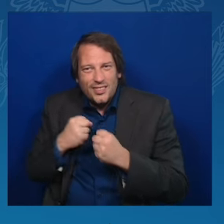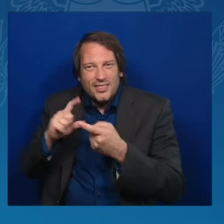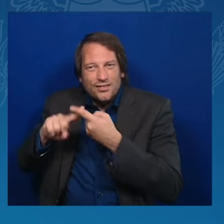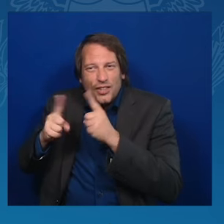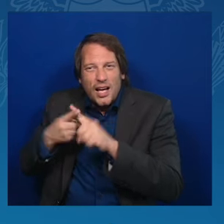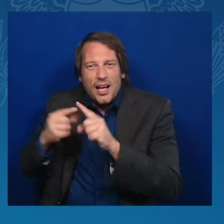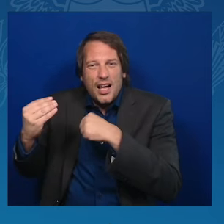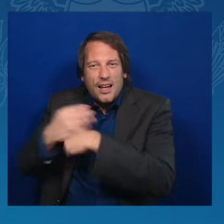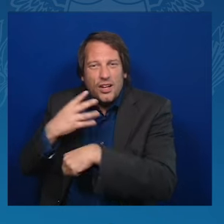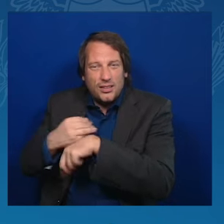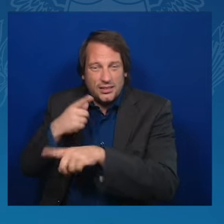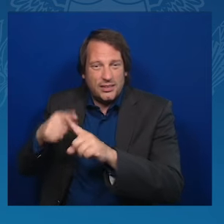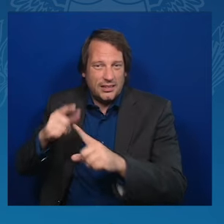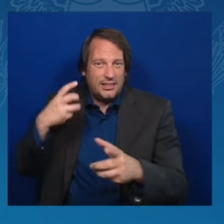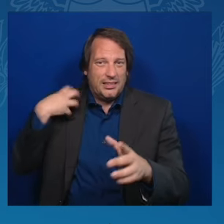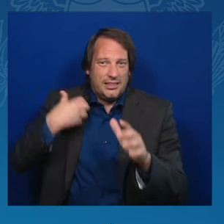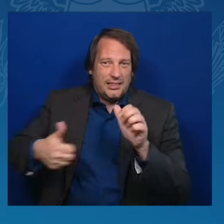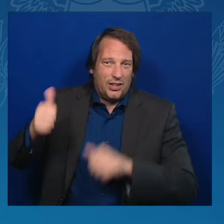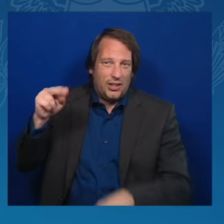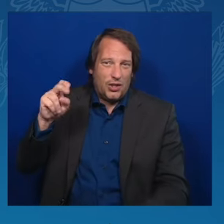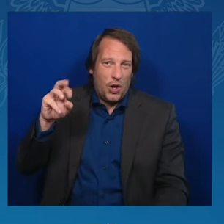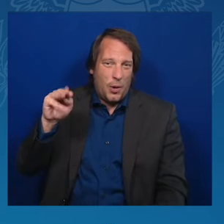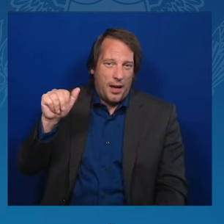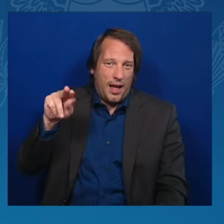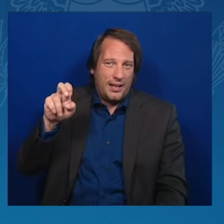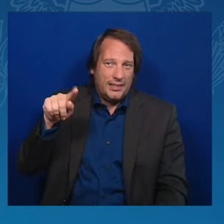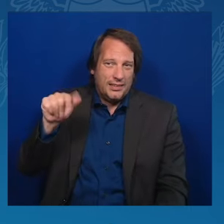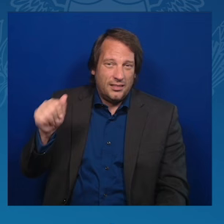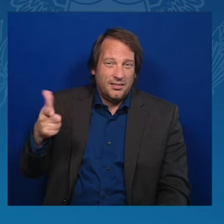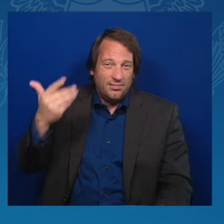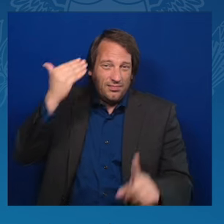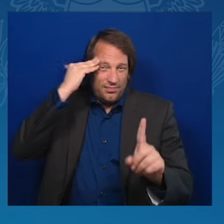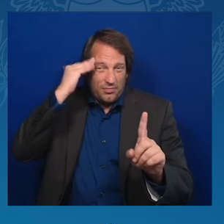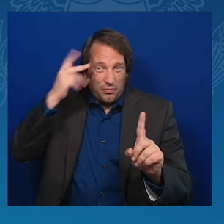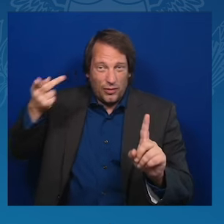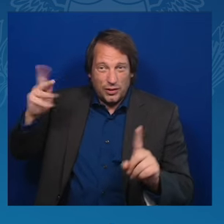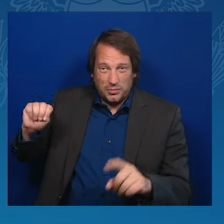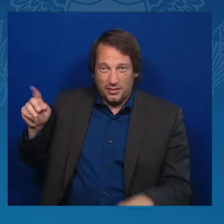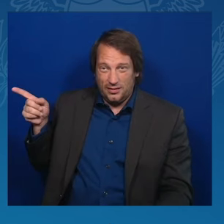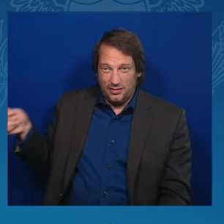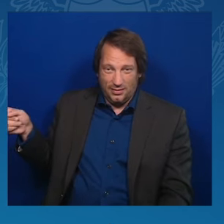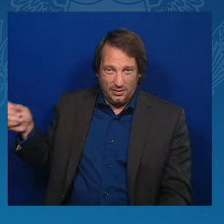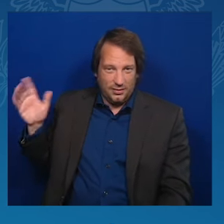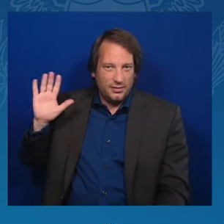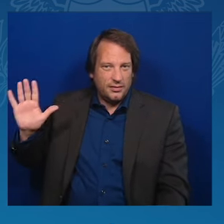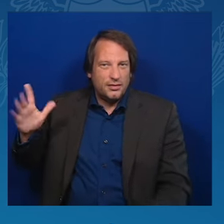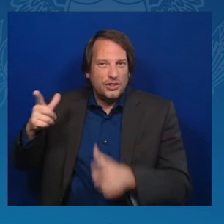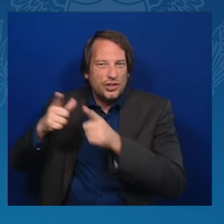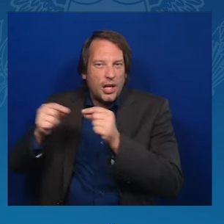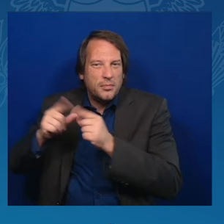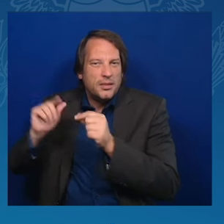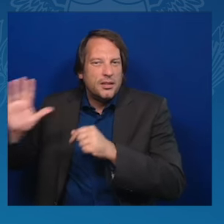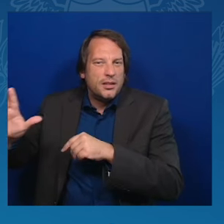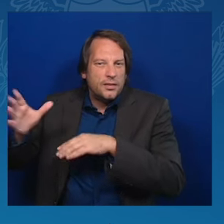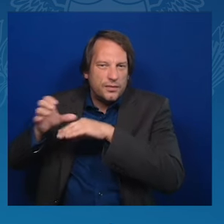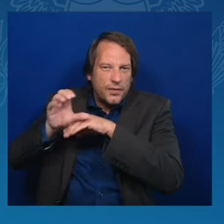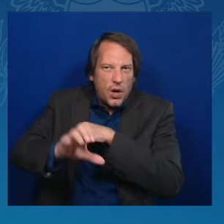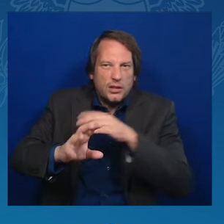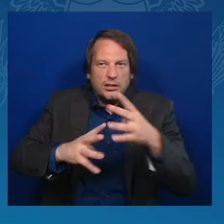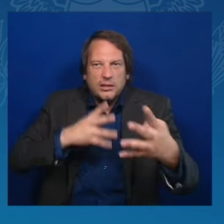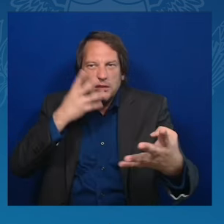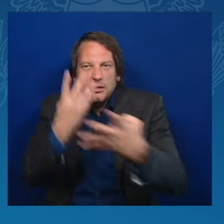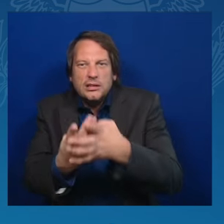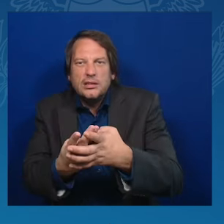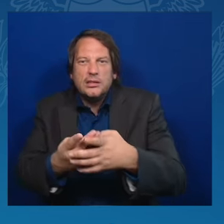Norm's Japanese ancestry, he was forced into incarceration by the United States during World War II, yet